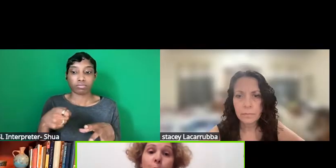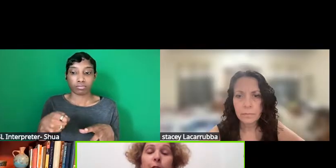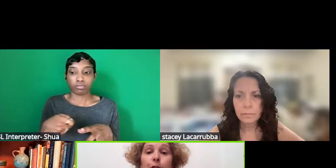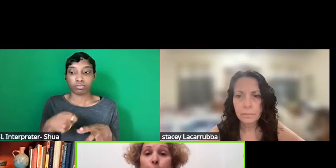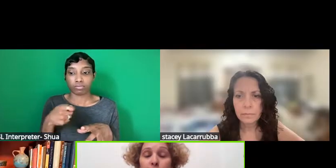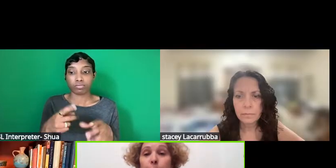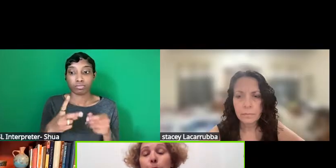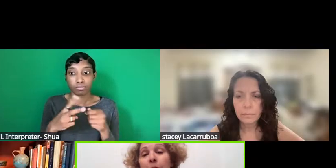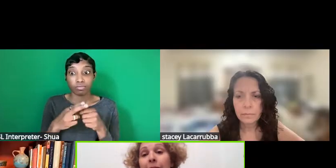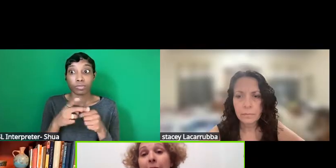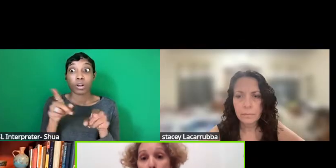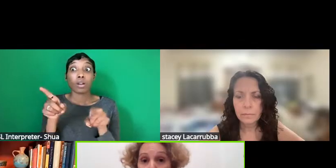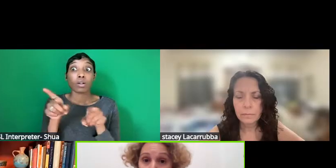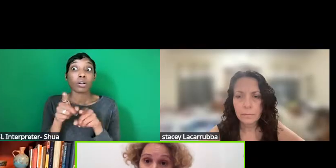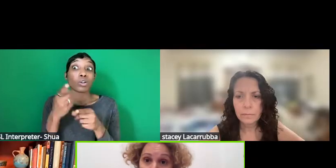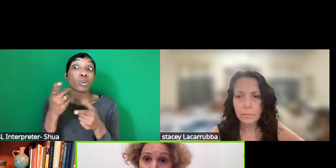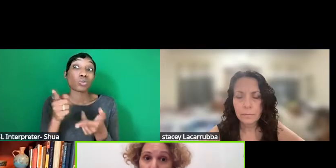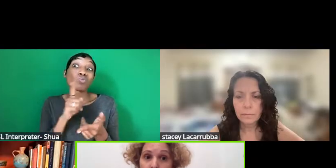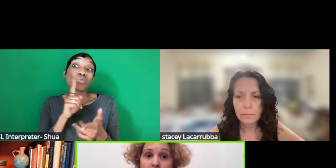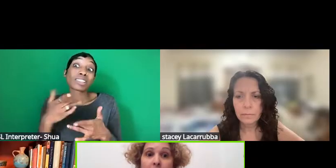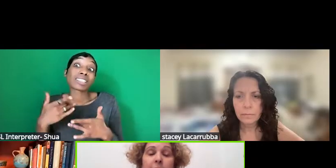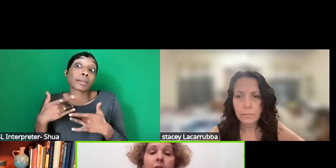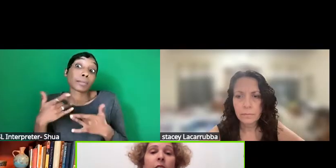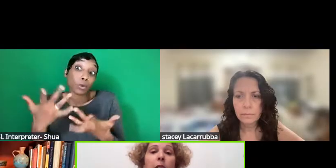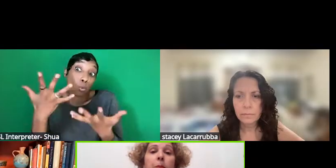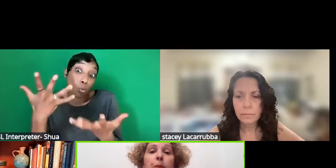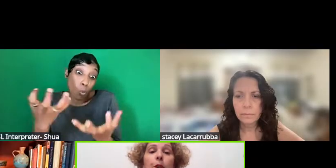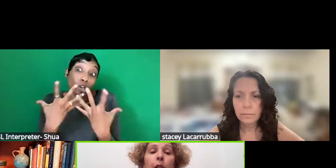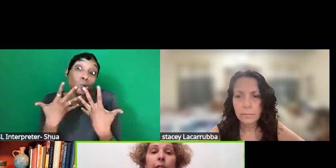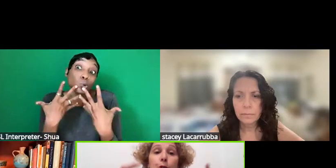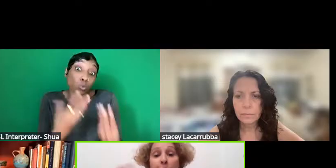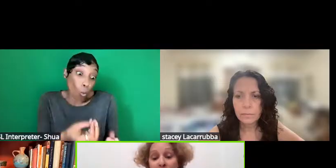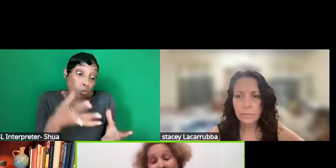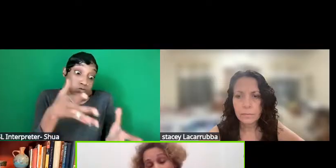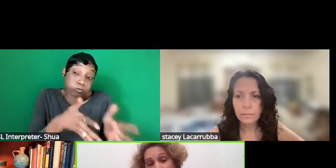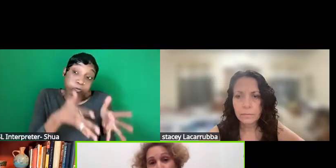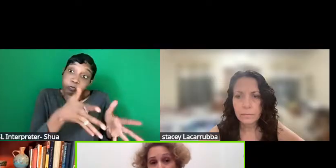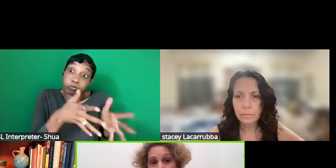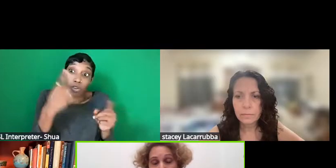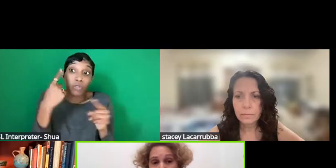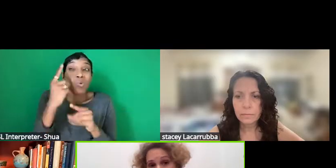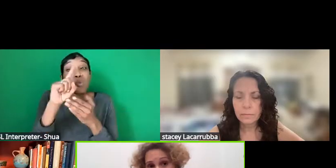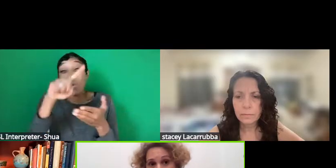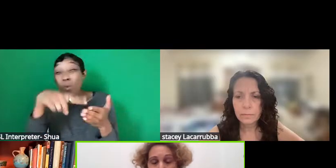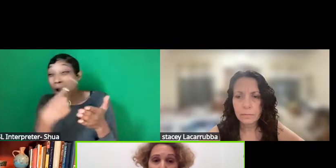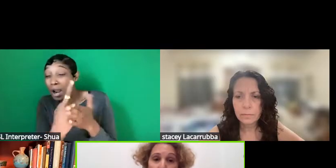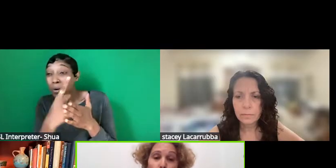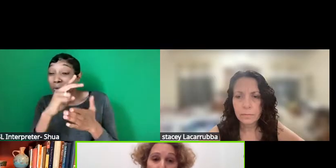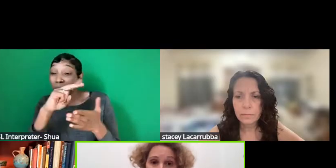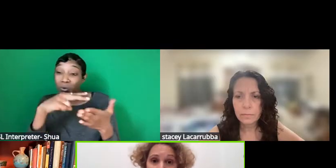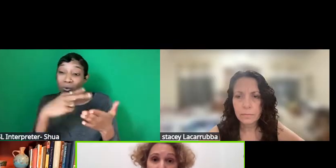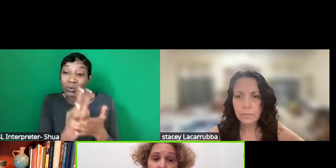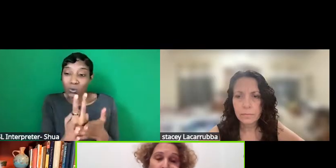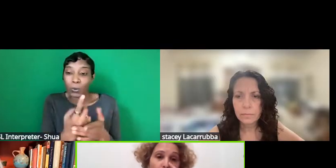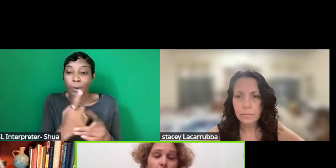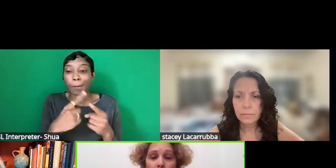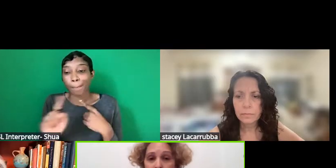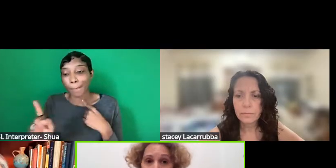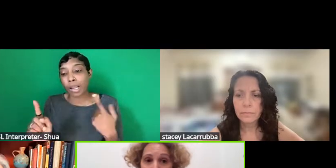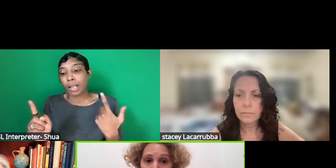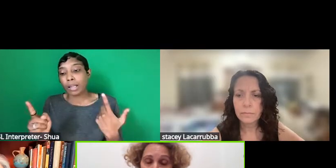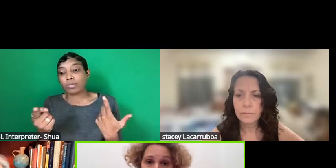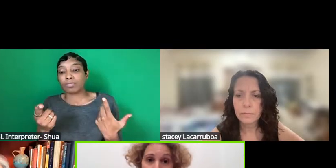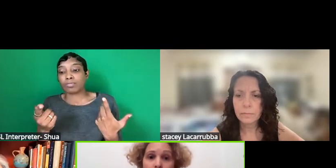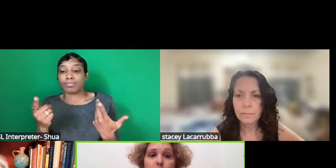Typically, you would want to soak these for about an hour or two, and in your vat. In our case, our vat is our water basin or